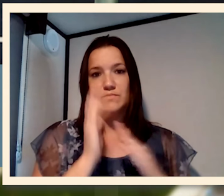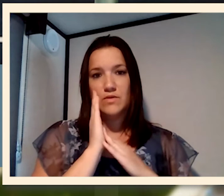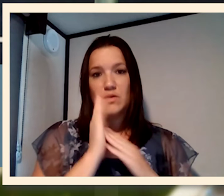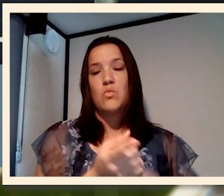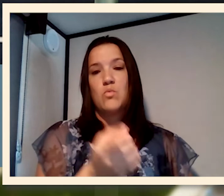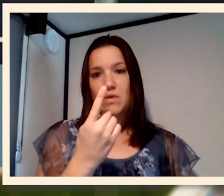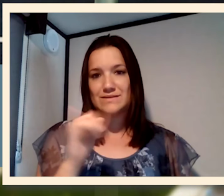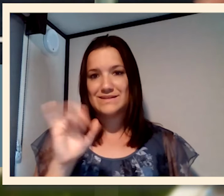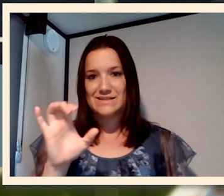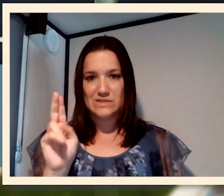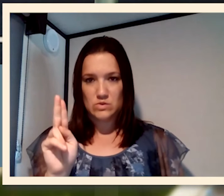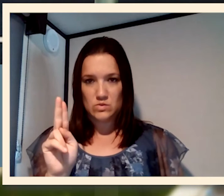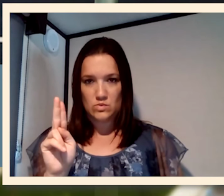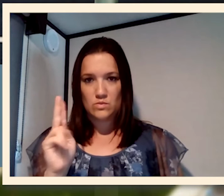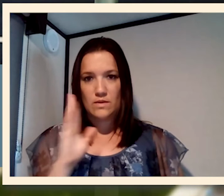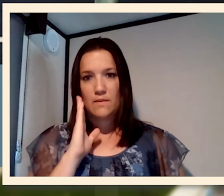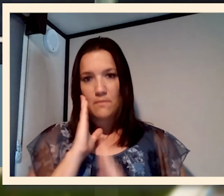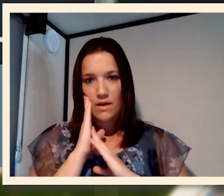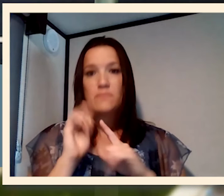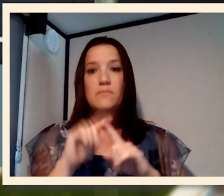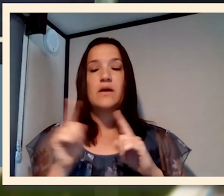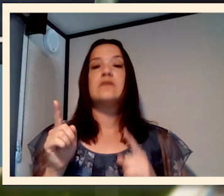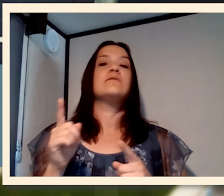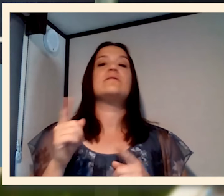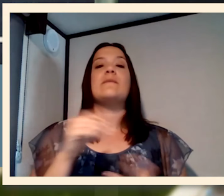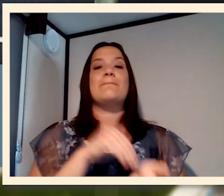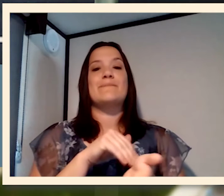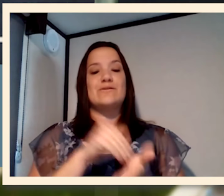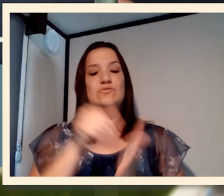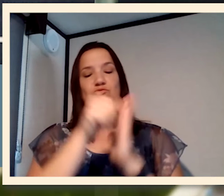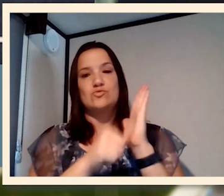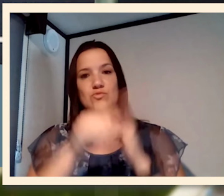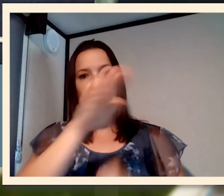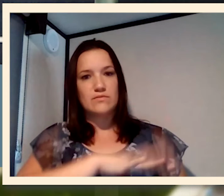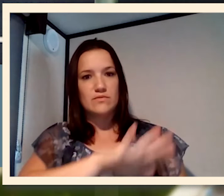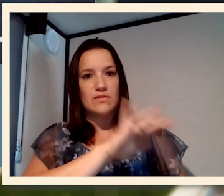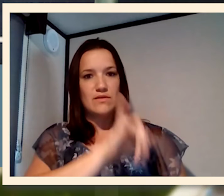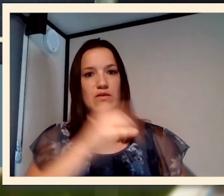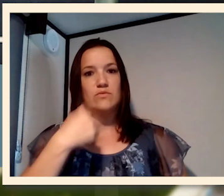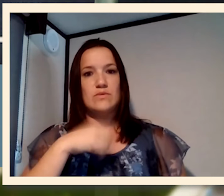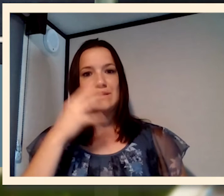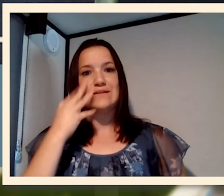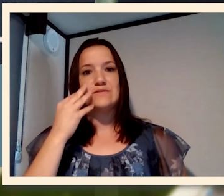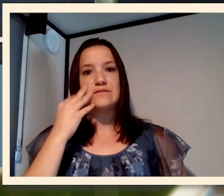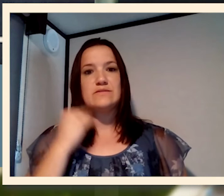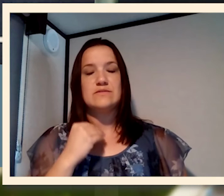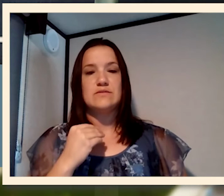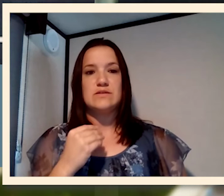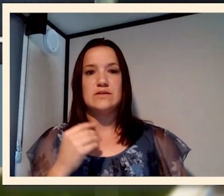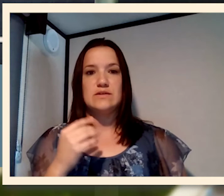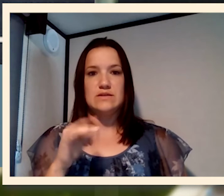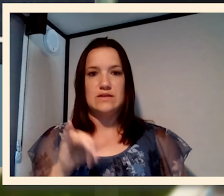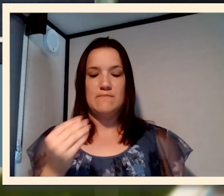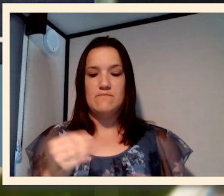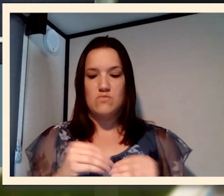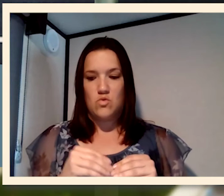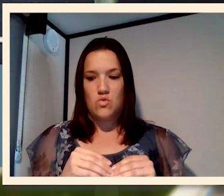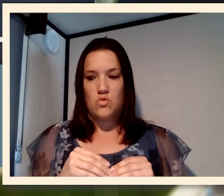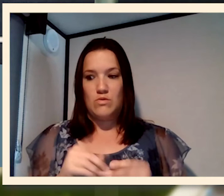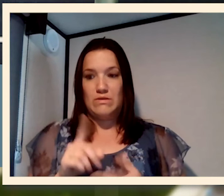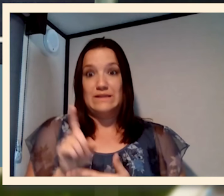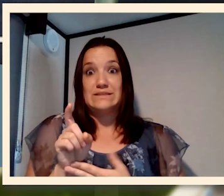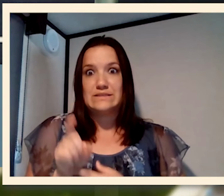medical surgical beds. Only one is in that ICU bed. But the medical surgical side is where we are